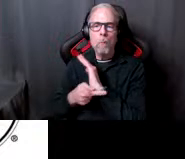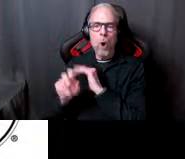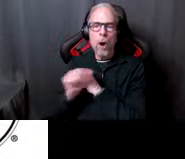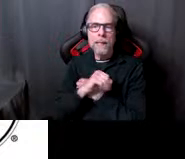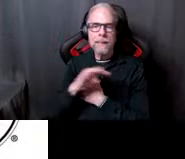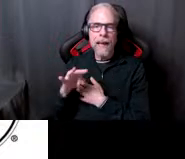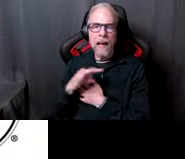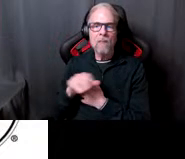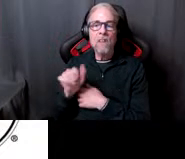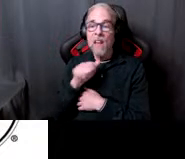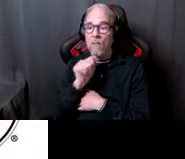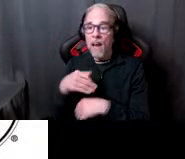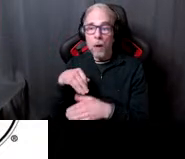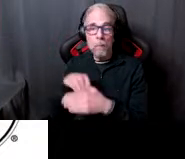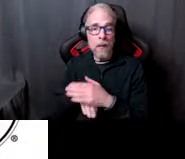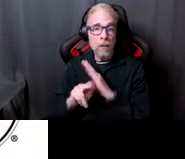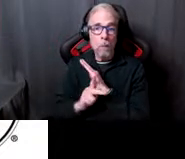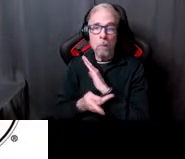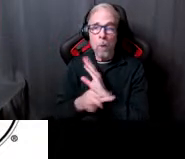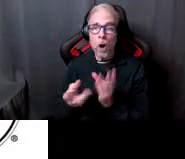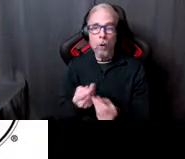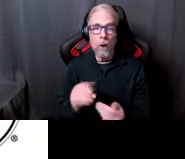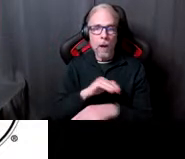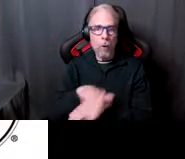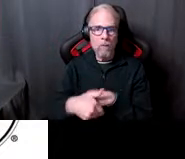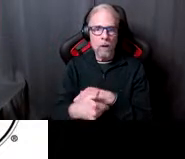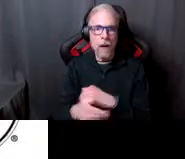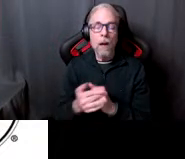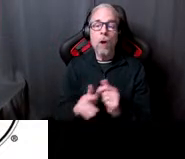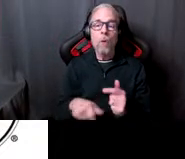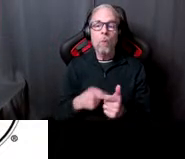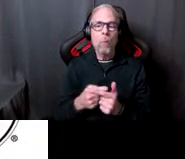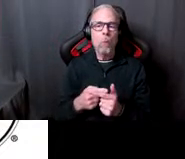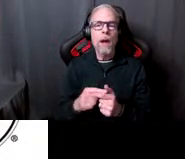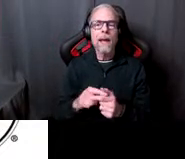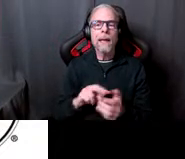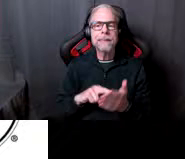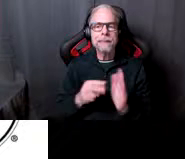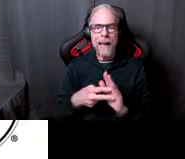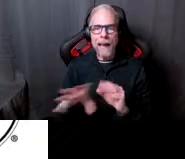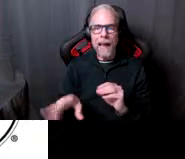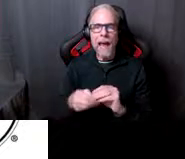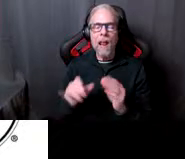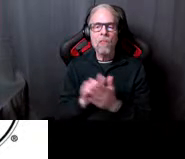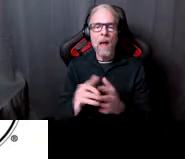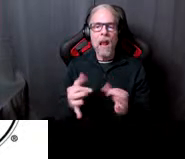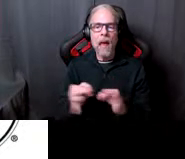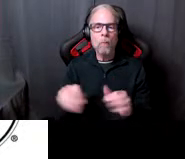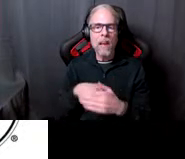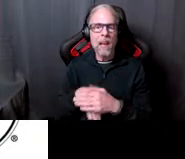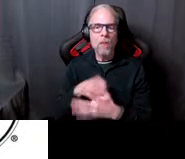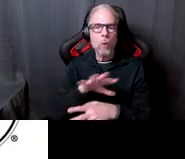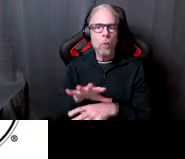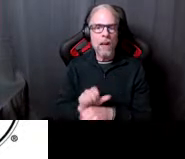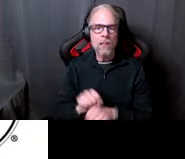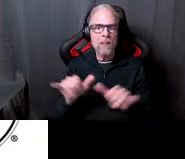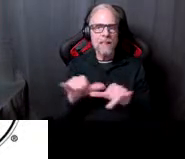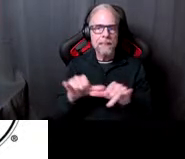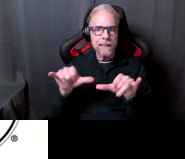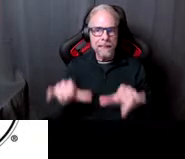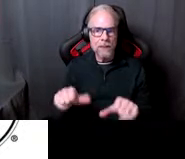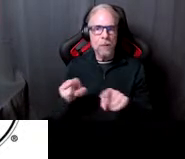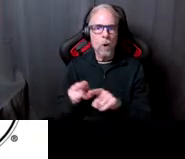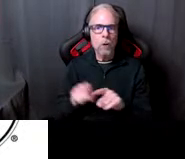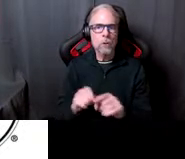the campground overnight. We intend to add this language to the reservation system as well.